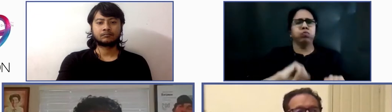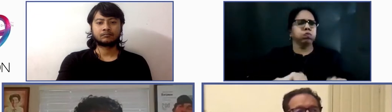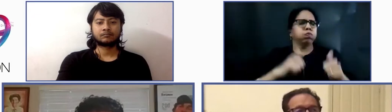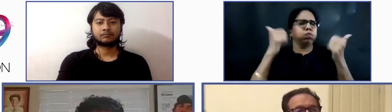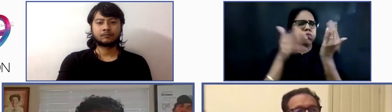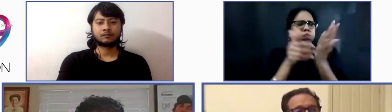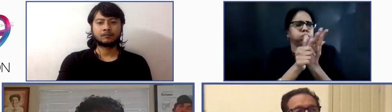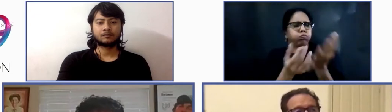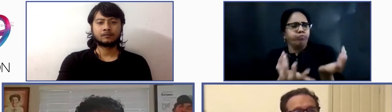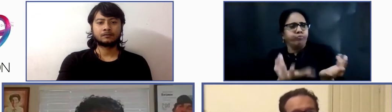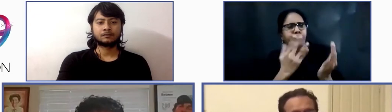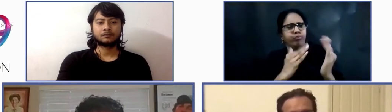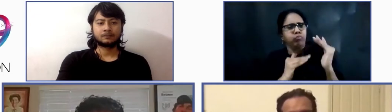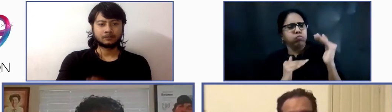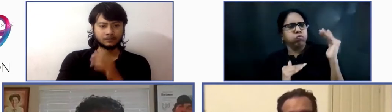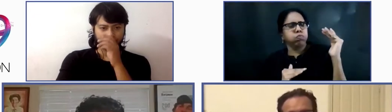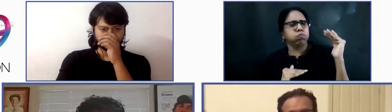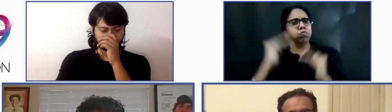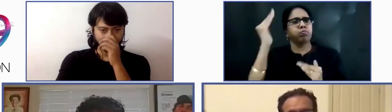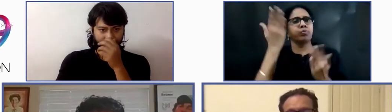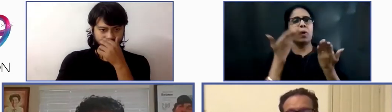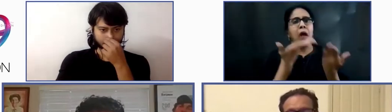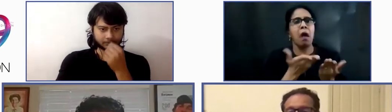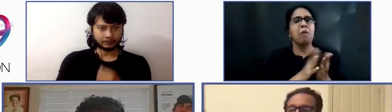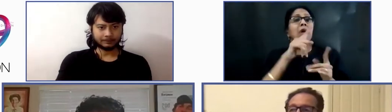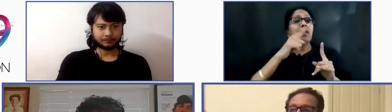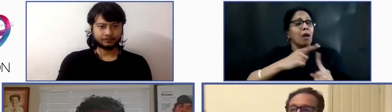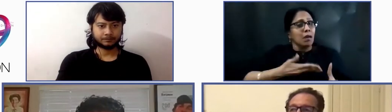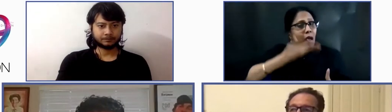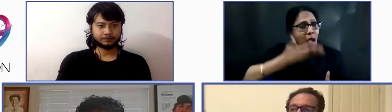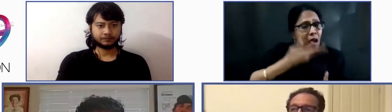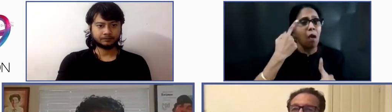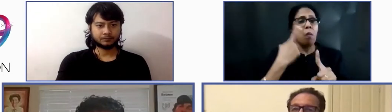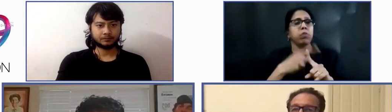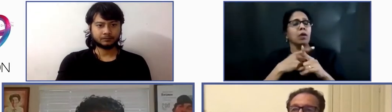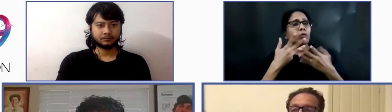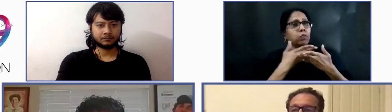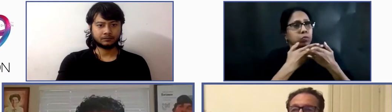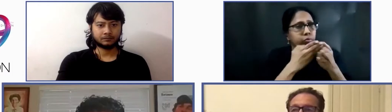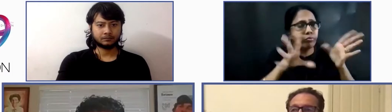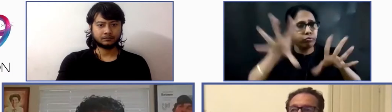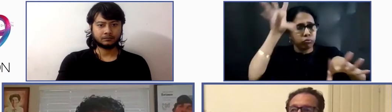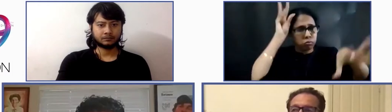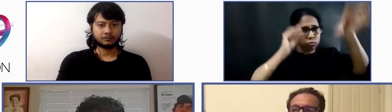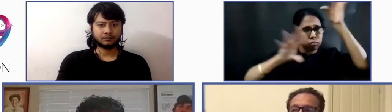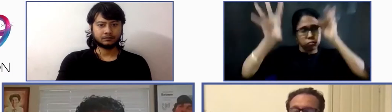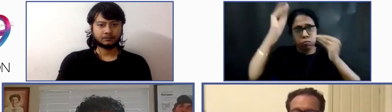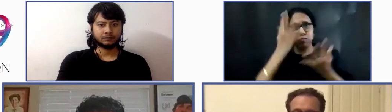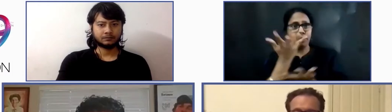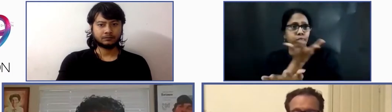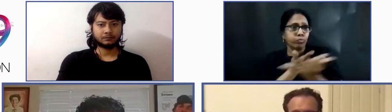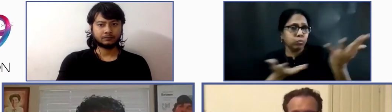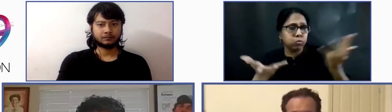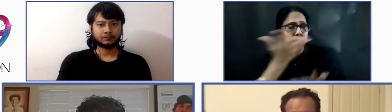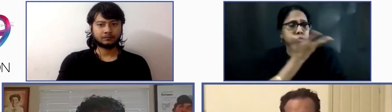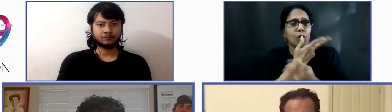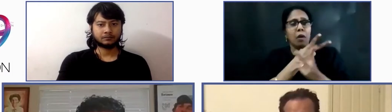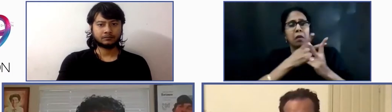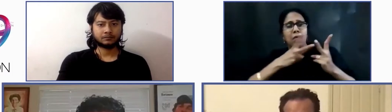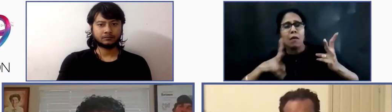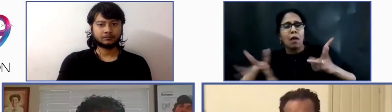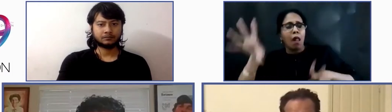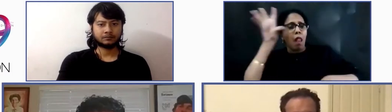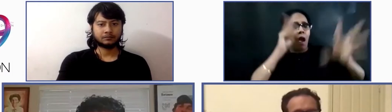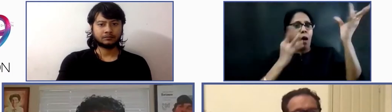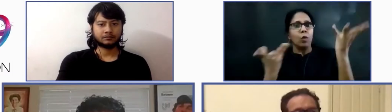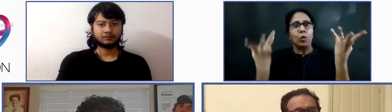have had not only the training, but the exposure and the discussion and this fundamental philosophies behind storytelling.